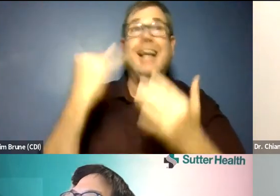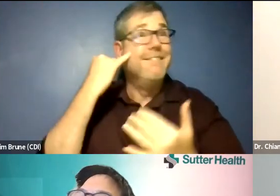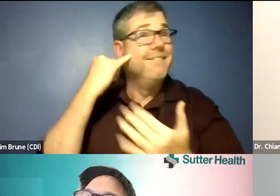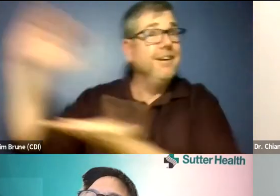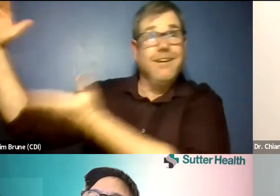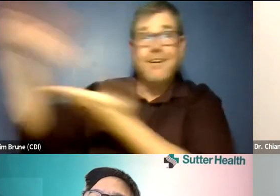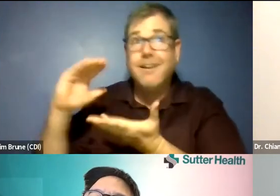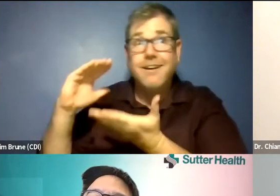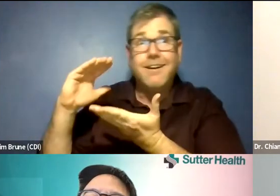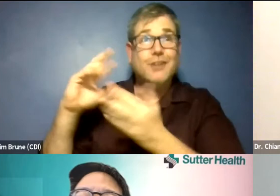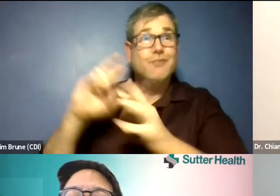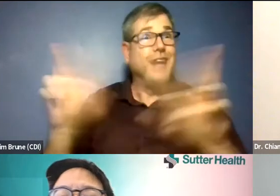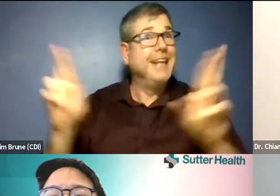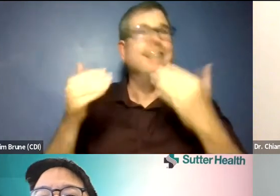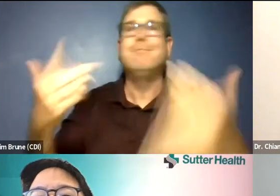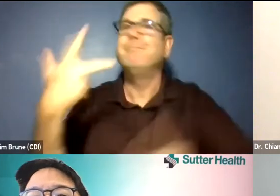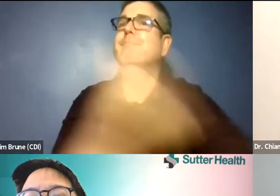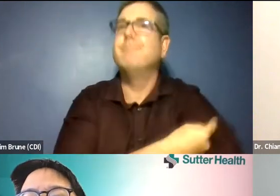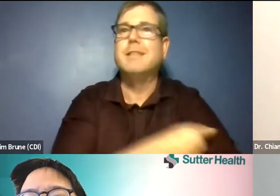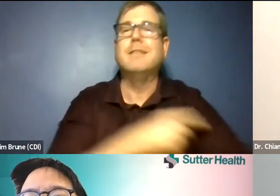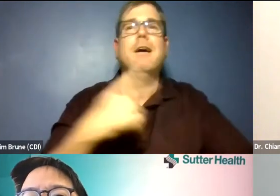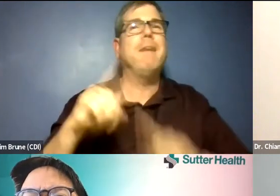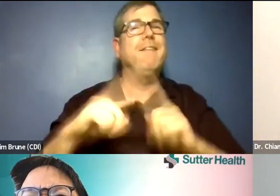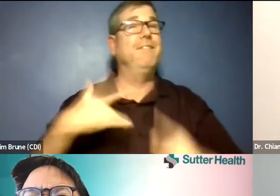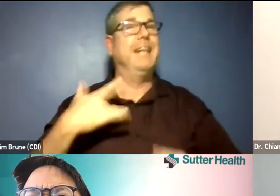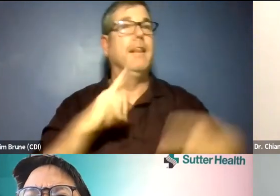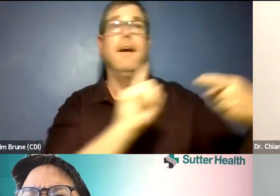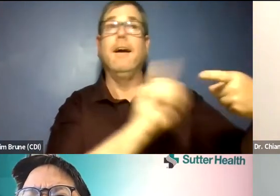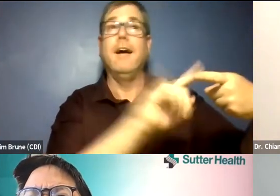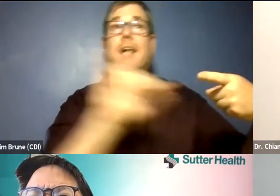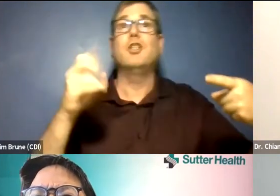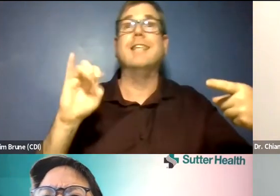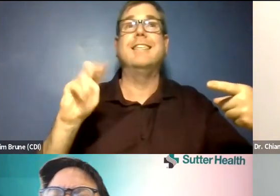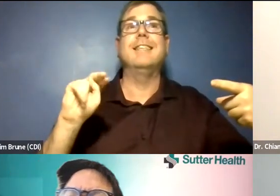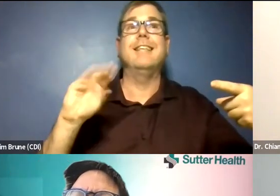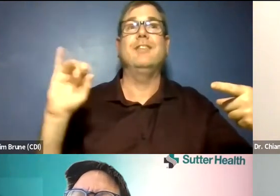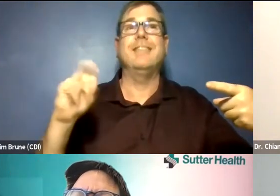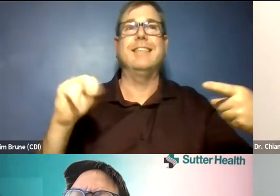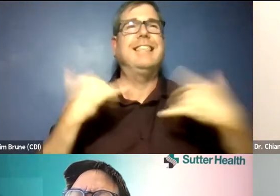the process of approval right now and is actually on the way soon. And I think that is,